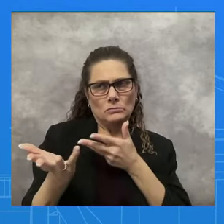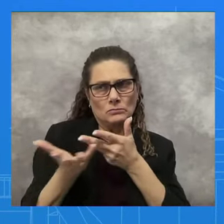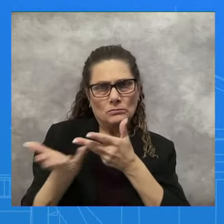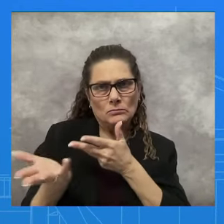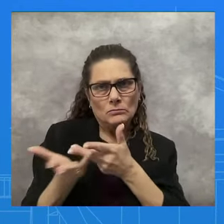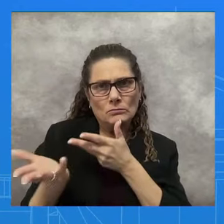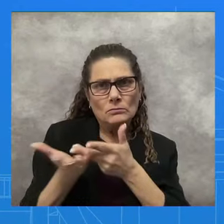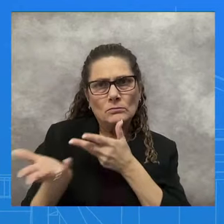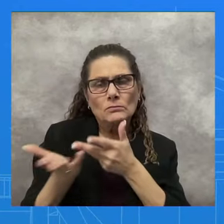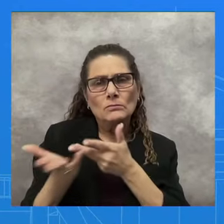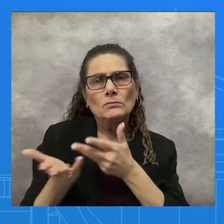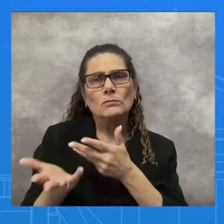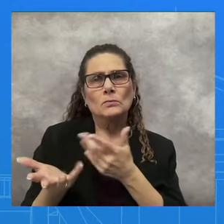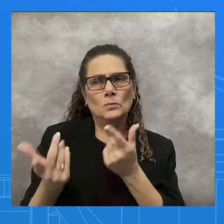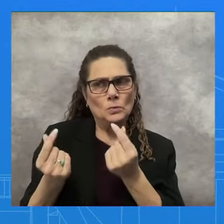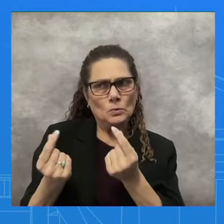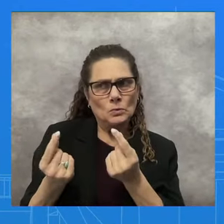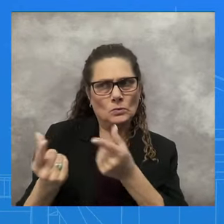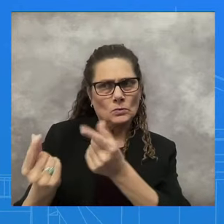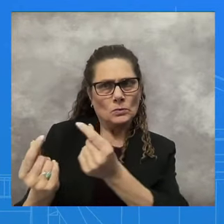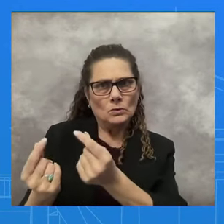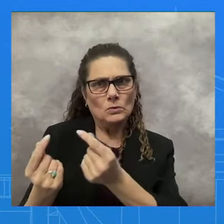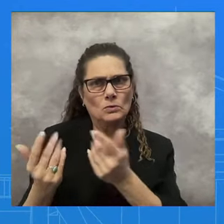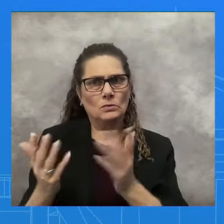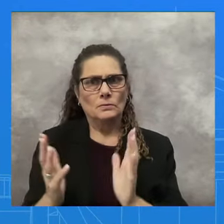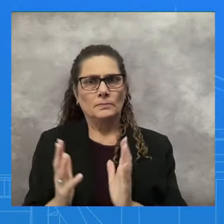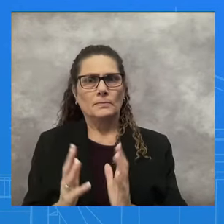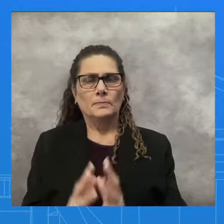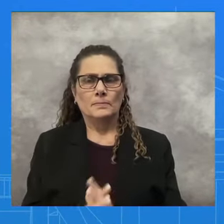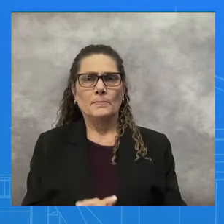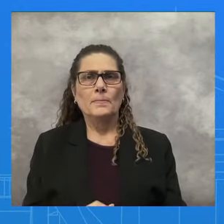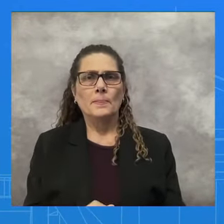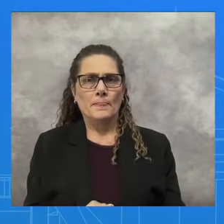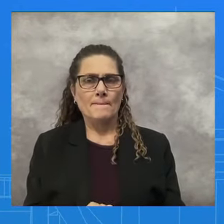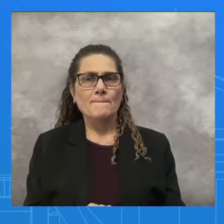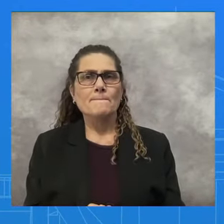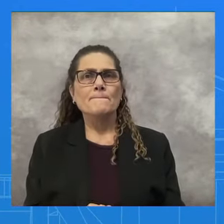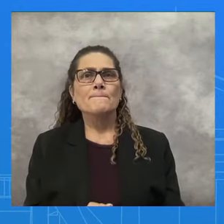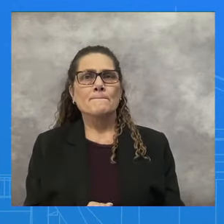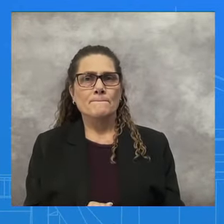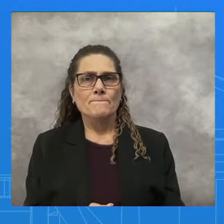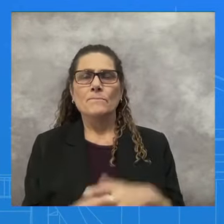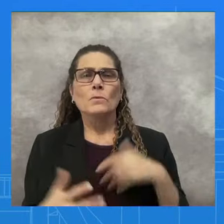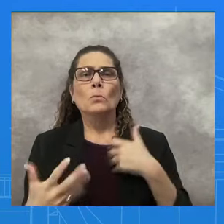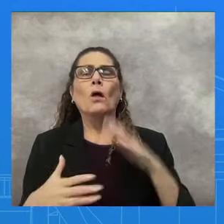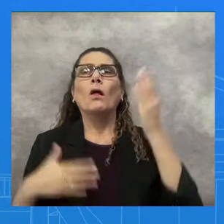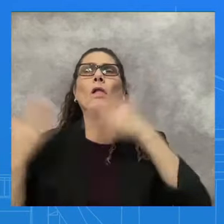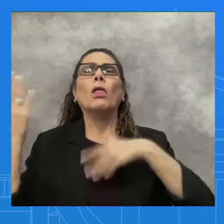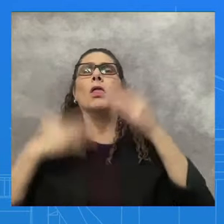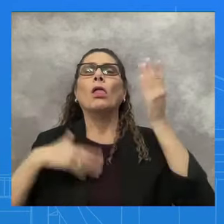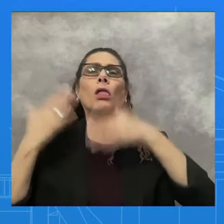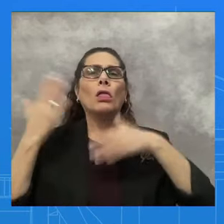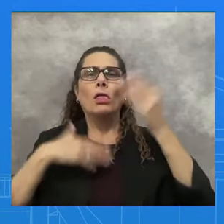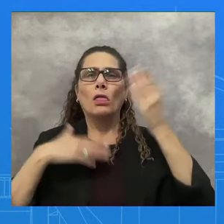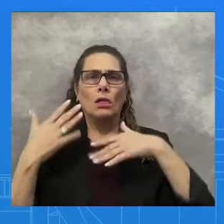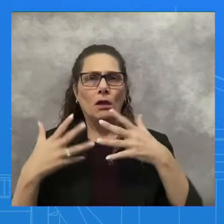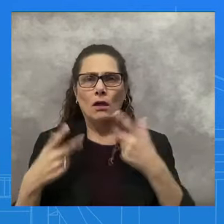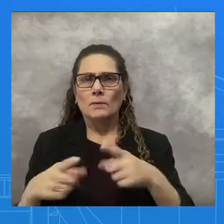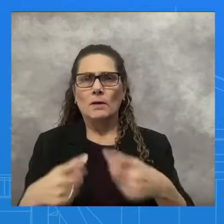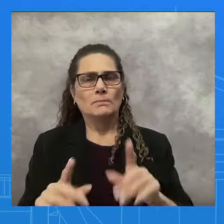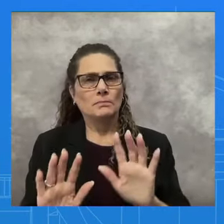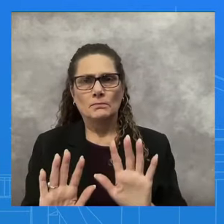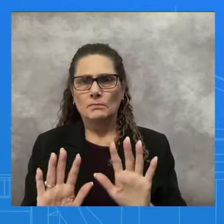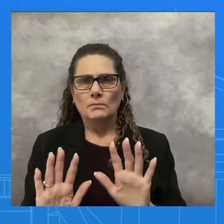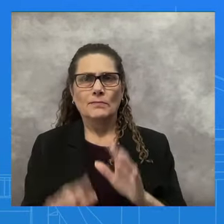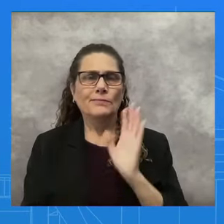be. I don't want to minimize the potential here for disruption. Should there be an